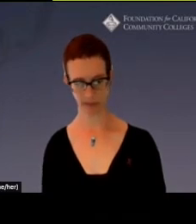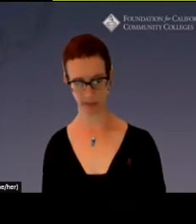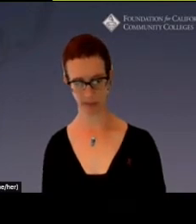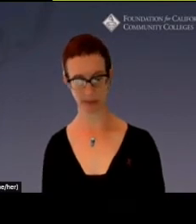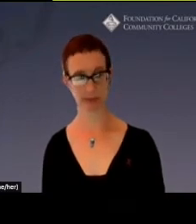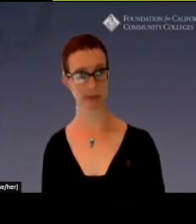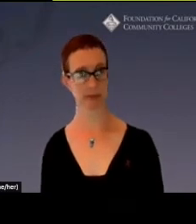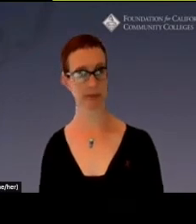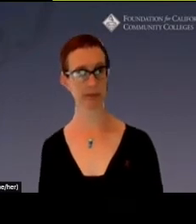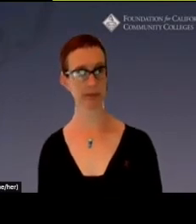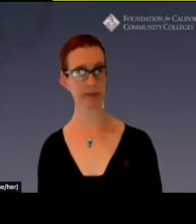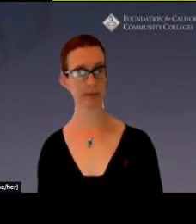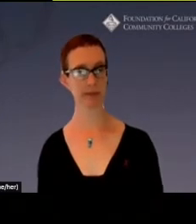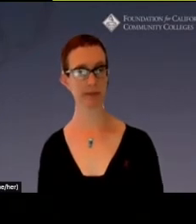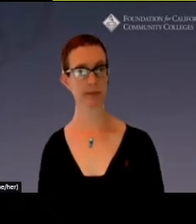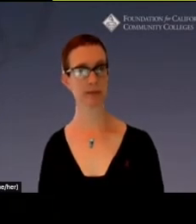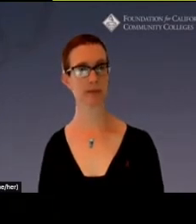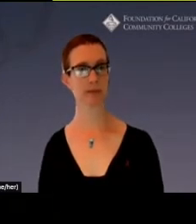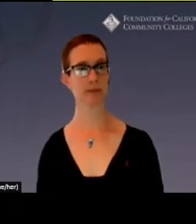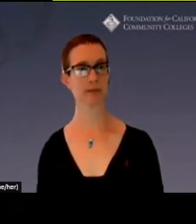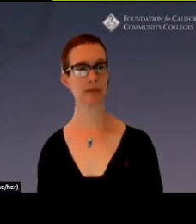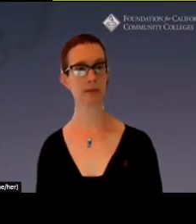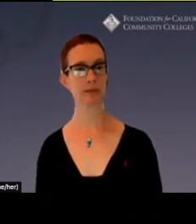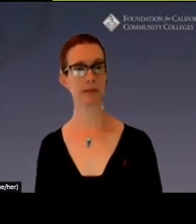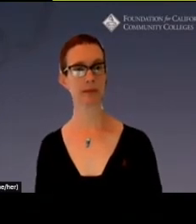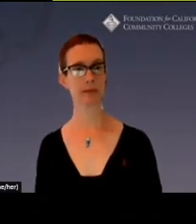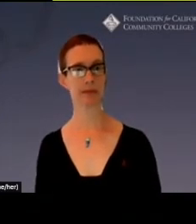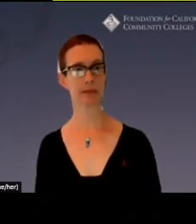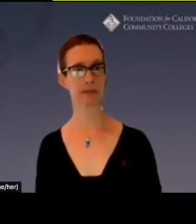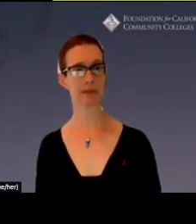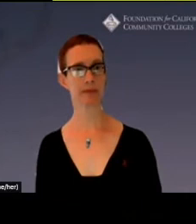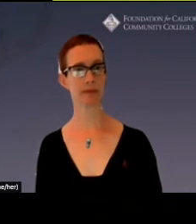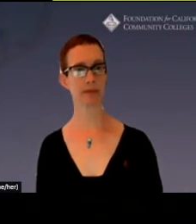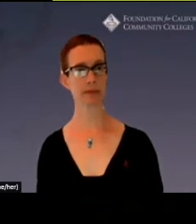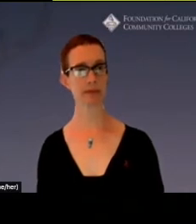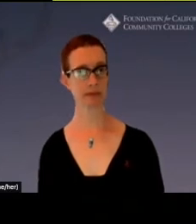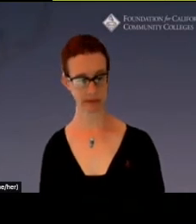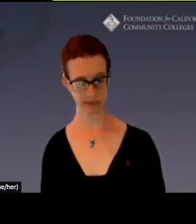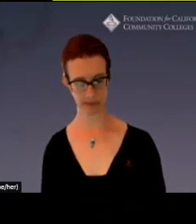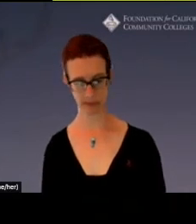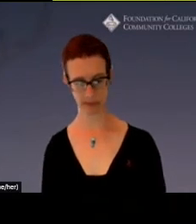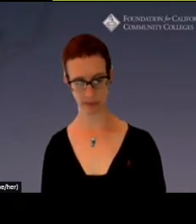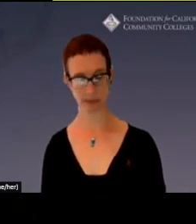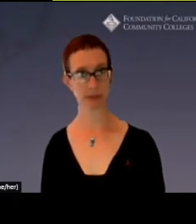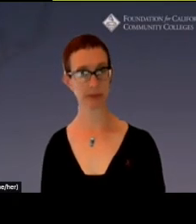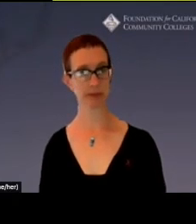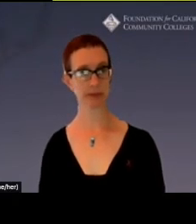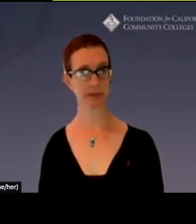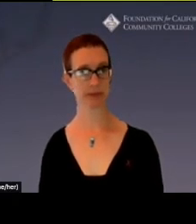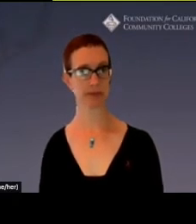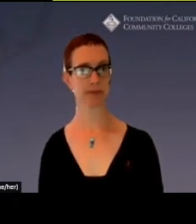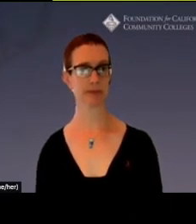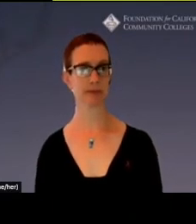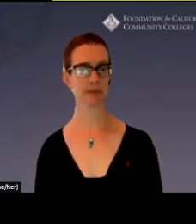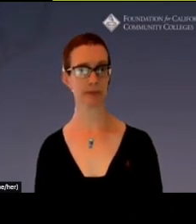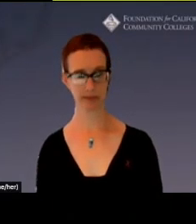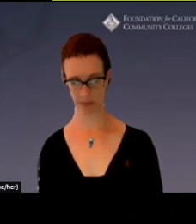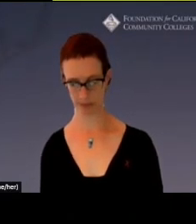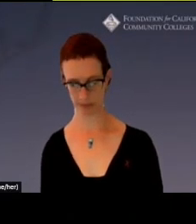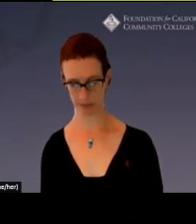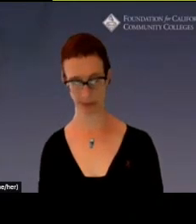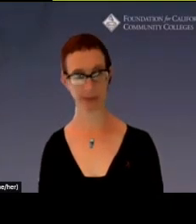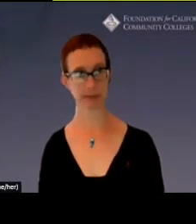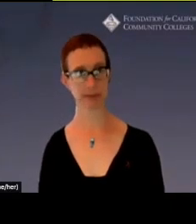I don't see any representation here from CSU or UC Systems. I don't know, Barbara, if you want to take that.